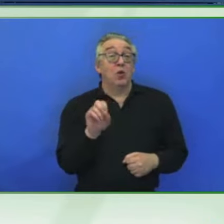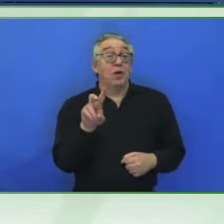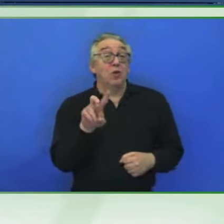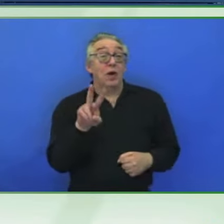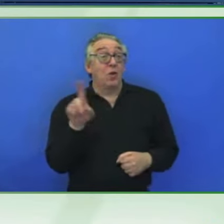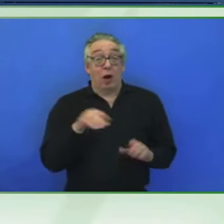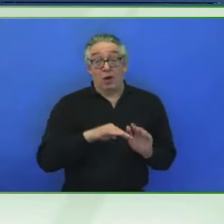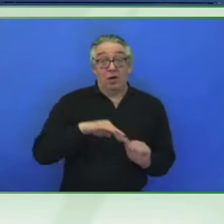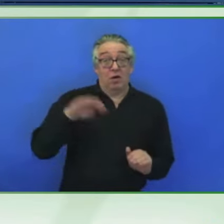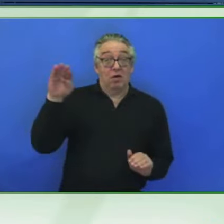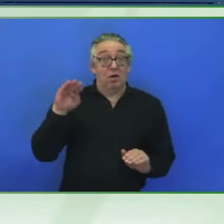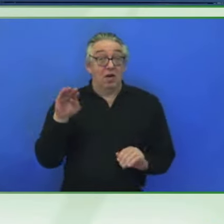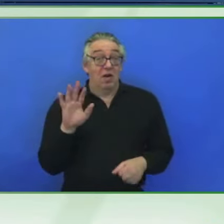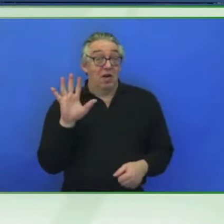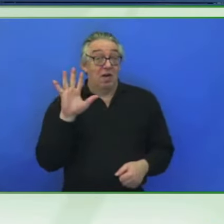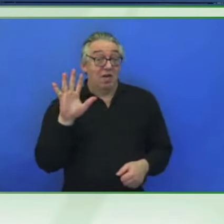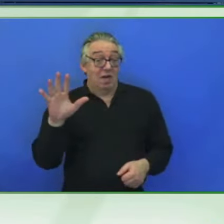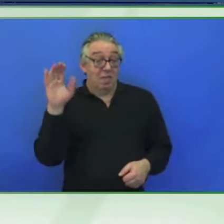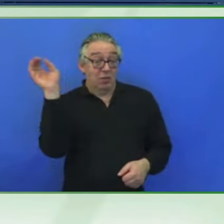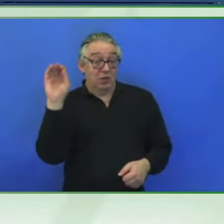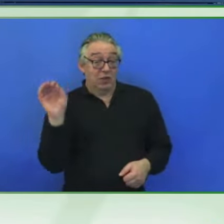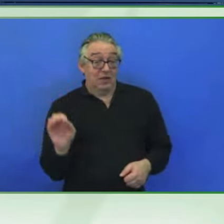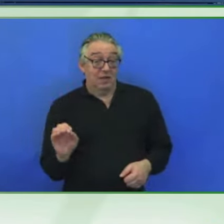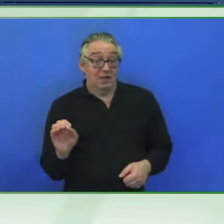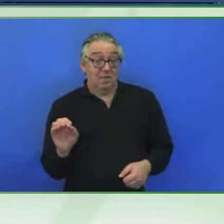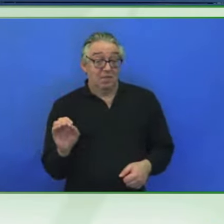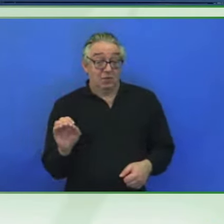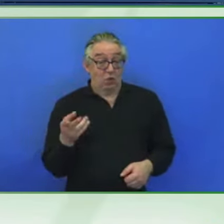big award for our efforts.